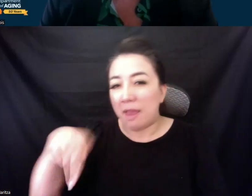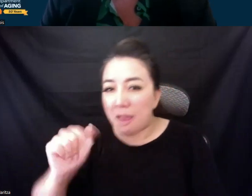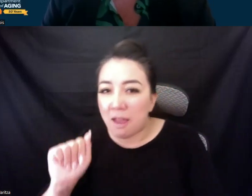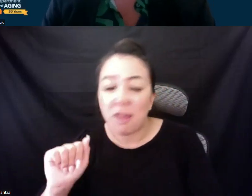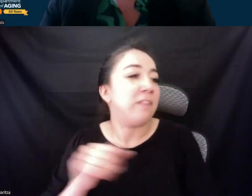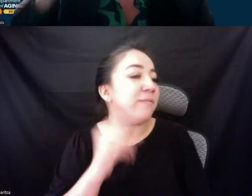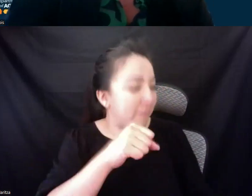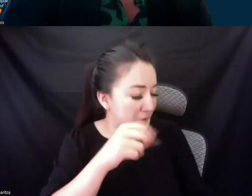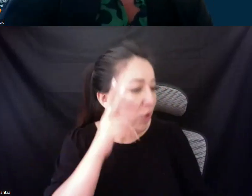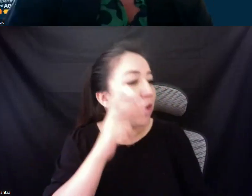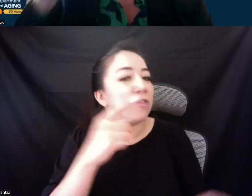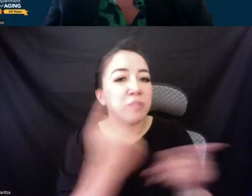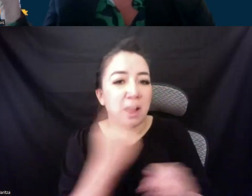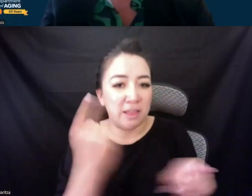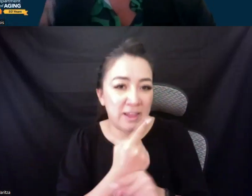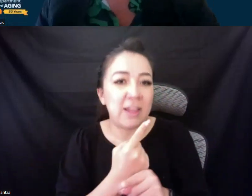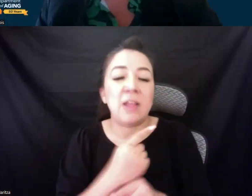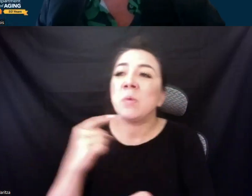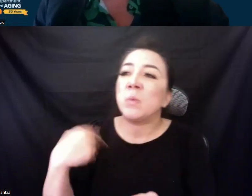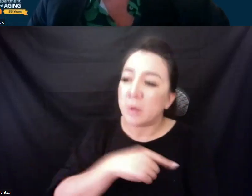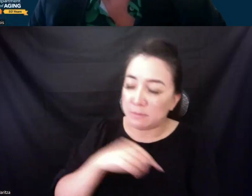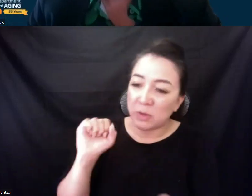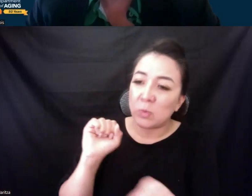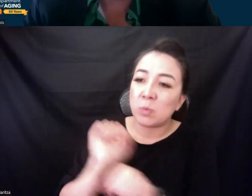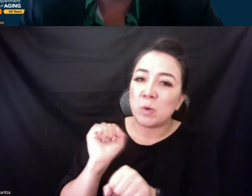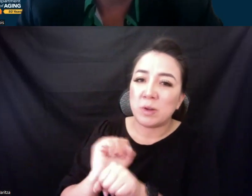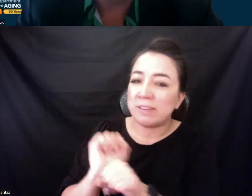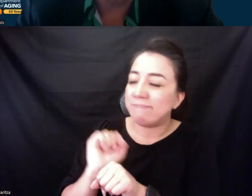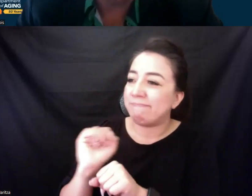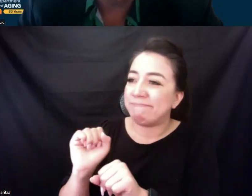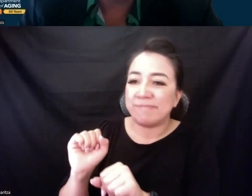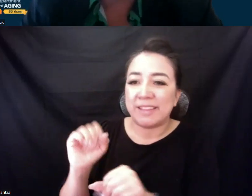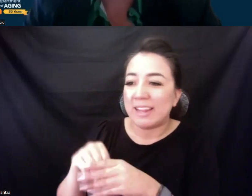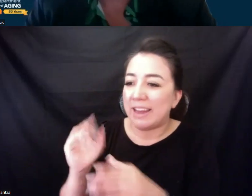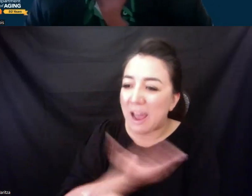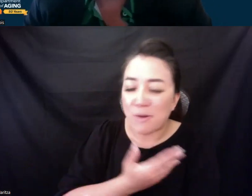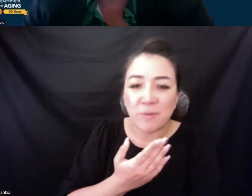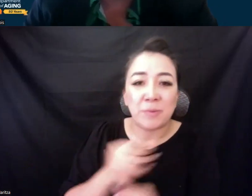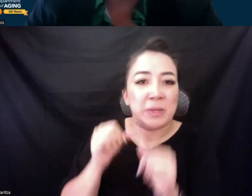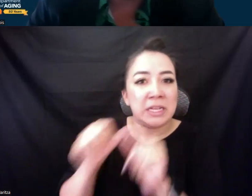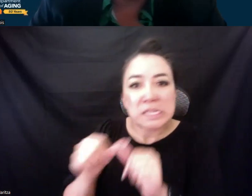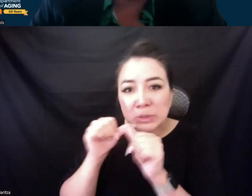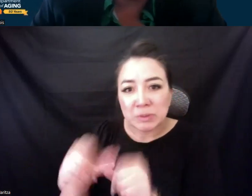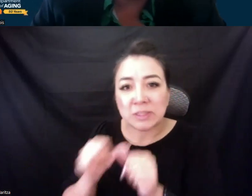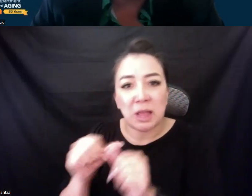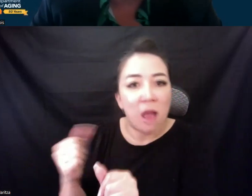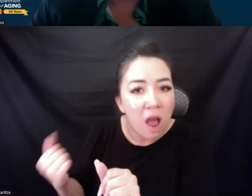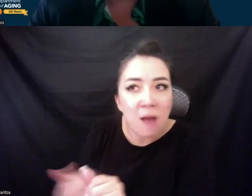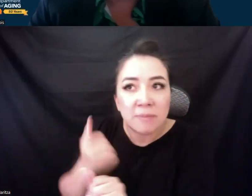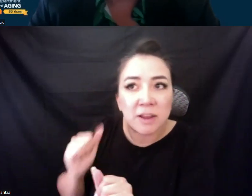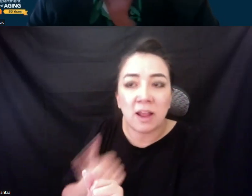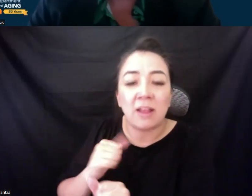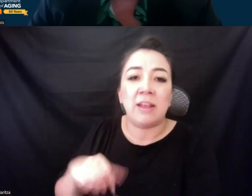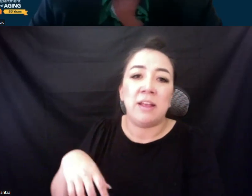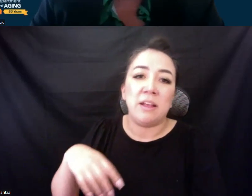correctly. Okay. We've been working just, in our we continuously update, and